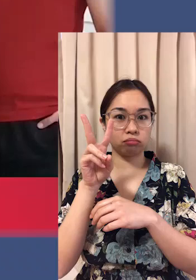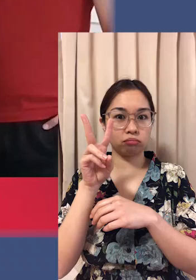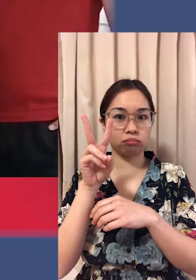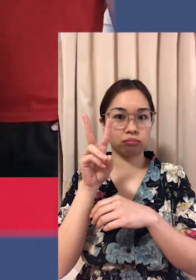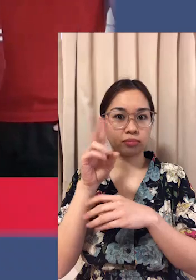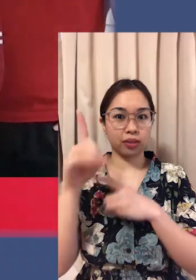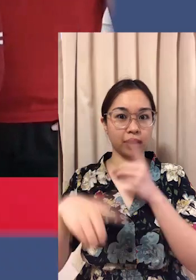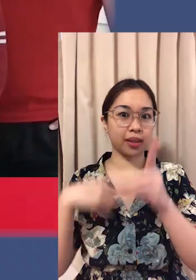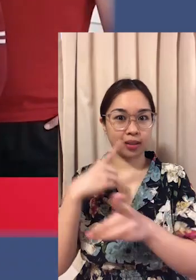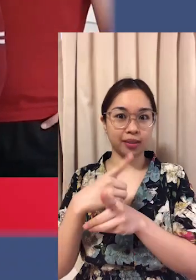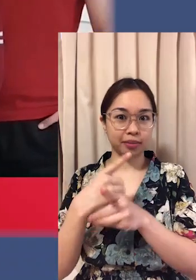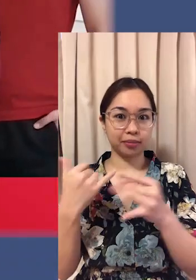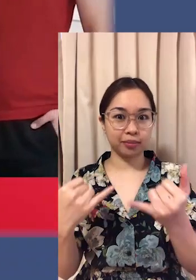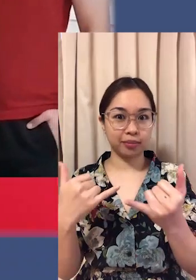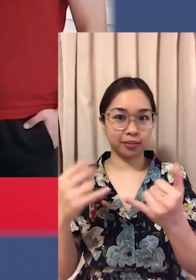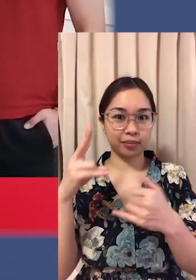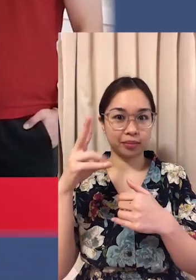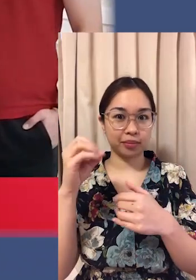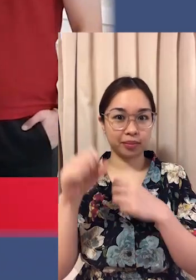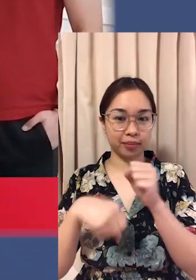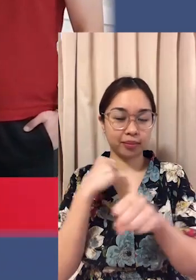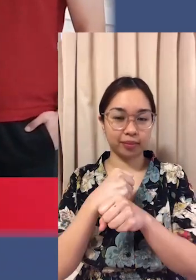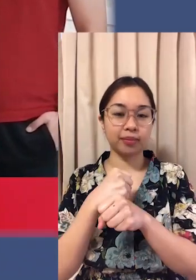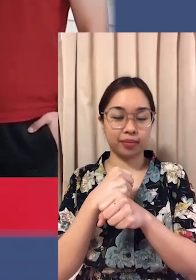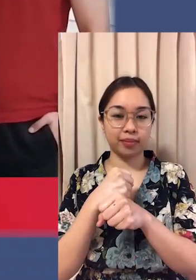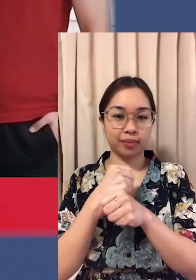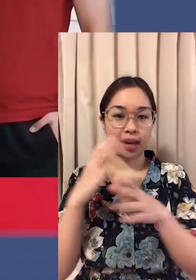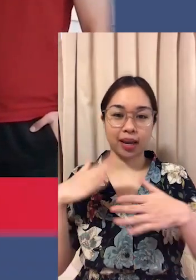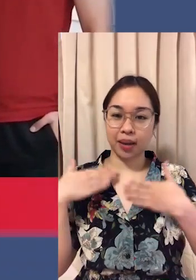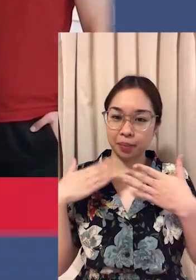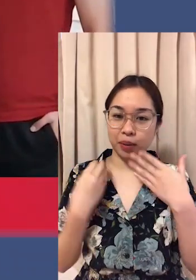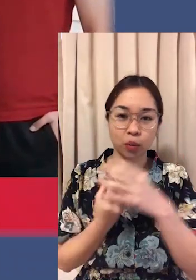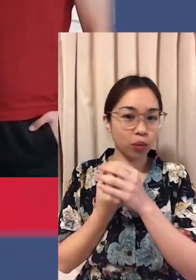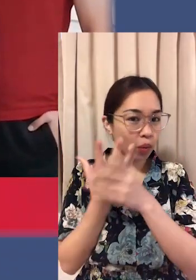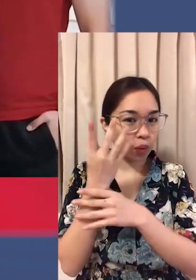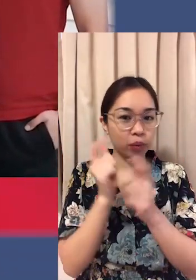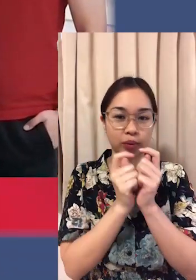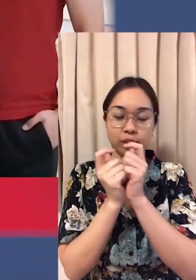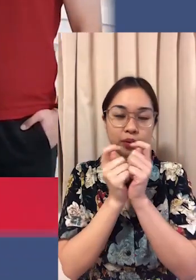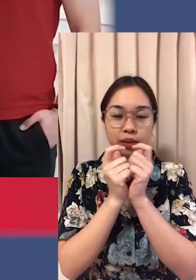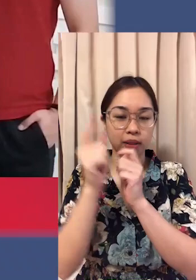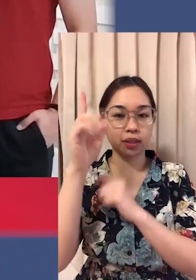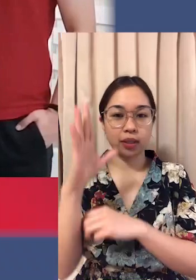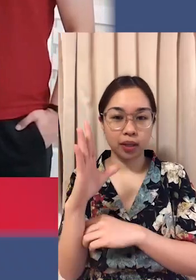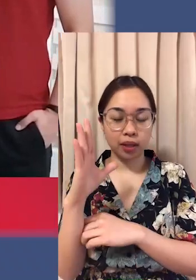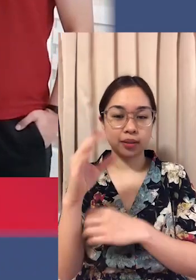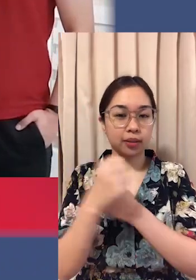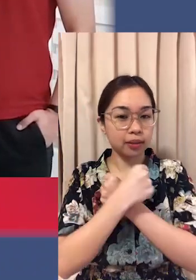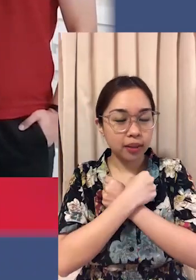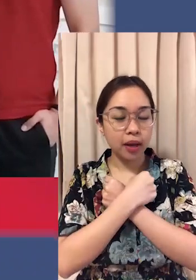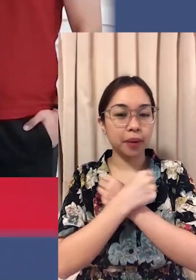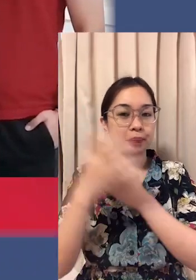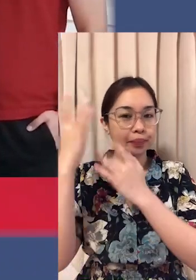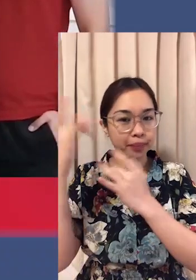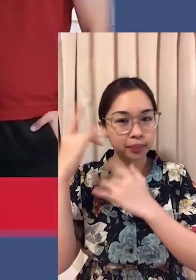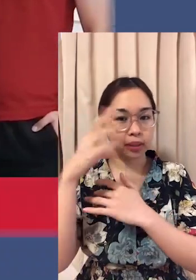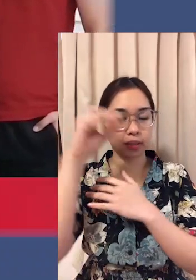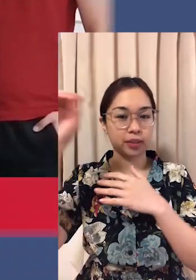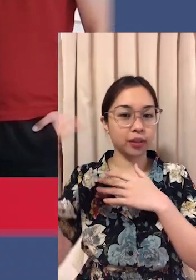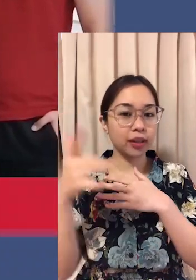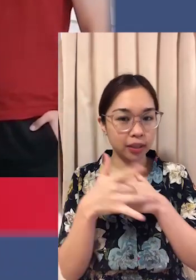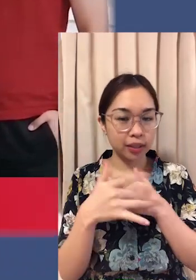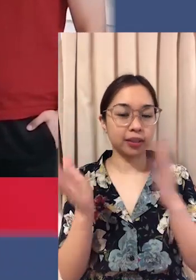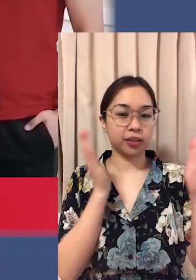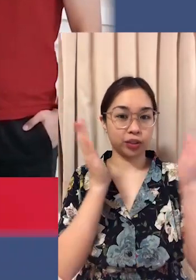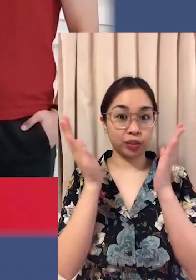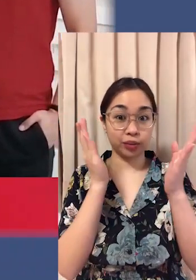now, happily growing together under God's faithfulness, love, mercy, and grace by serving our Lord